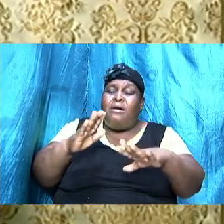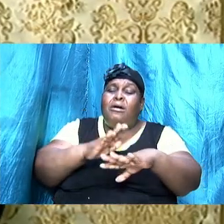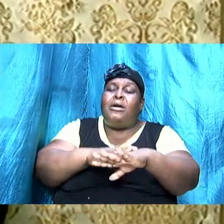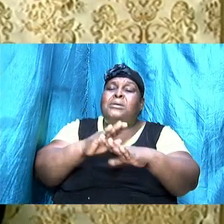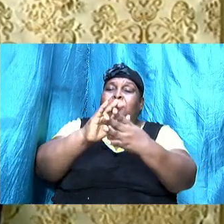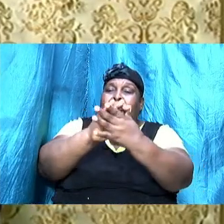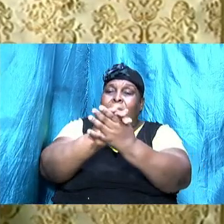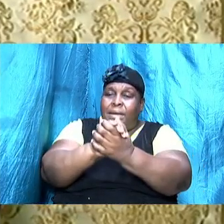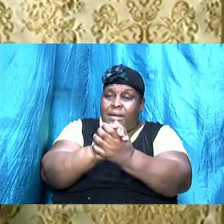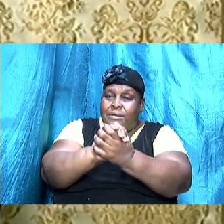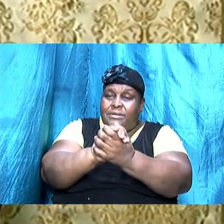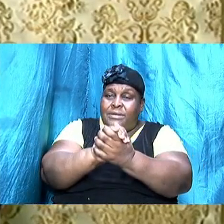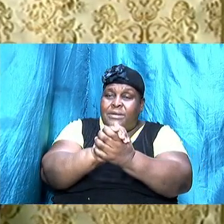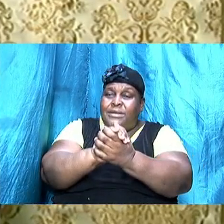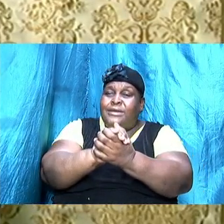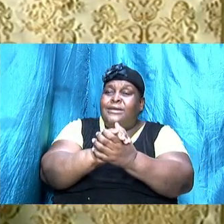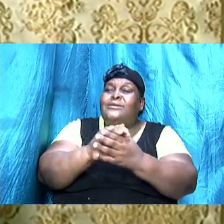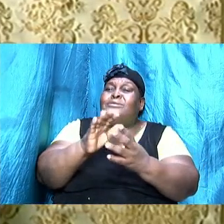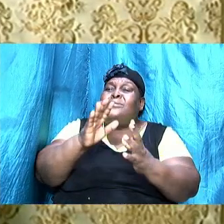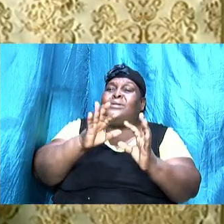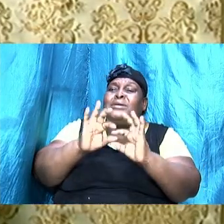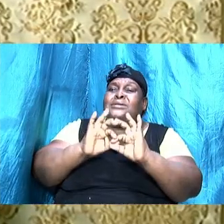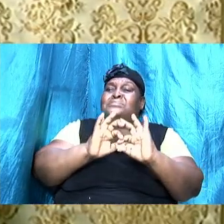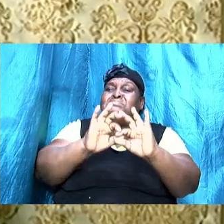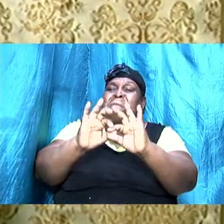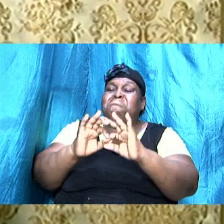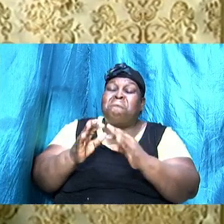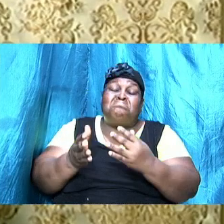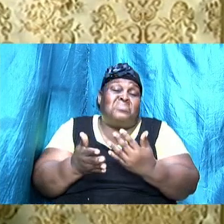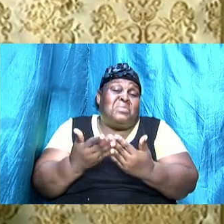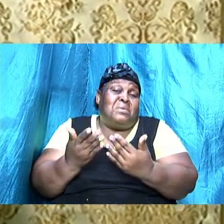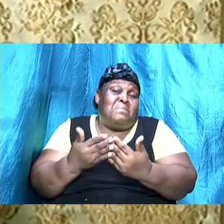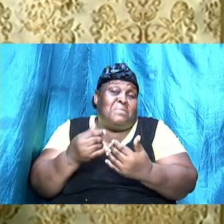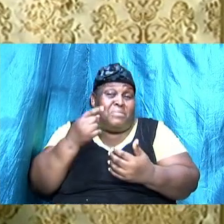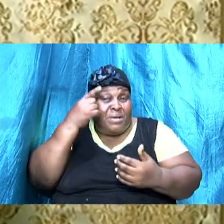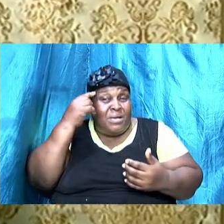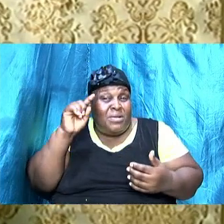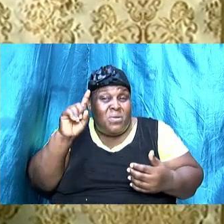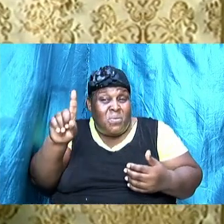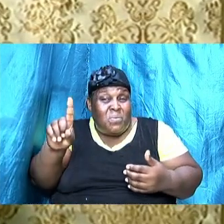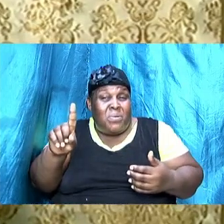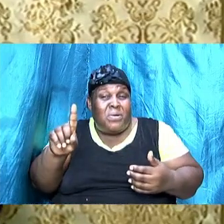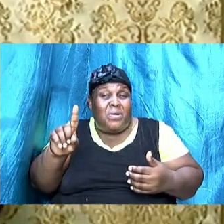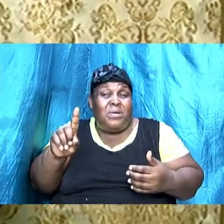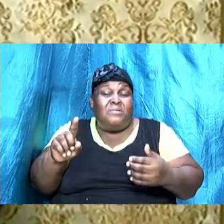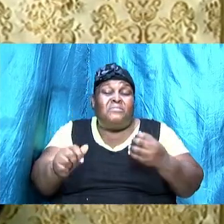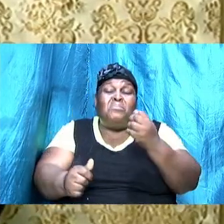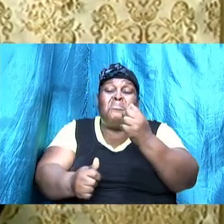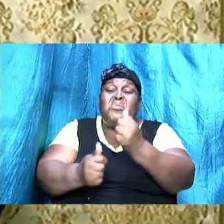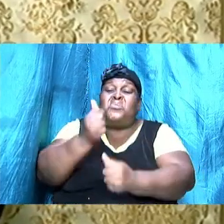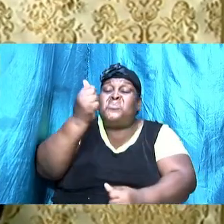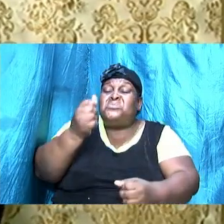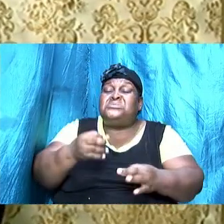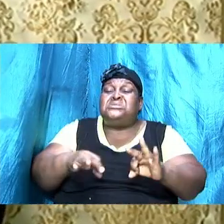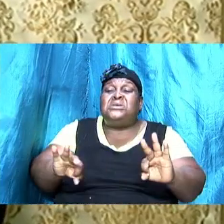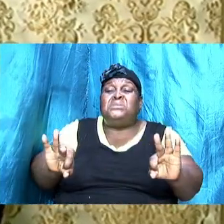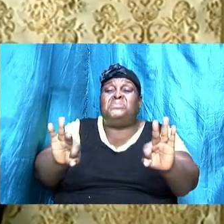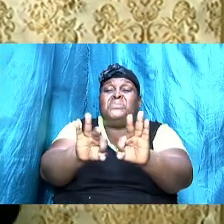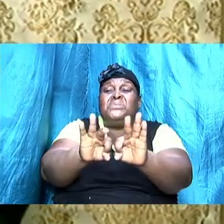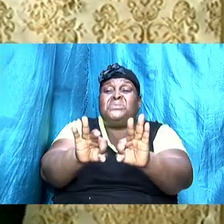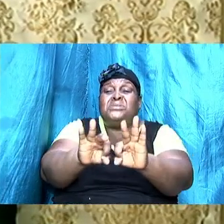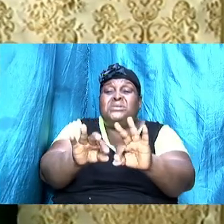simply because it, in my estimation, is going to be one of the most